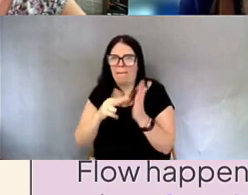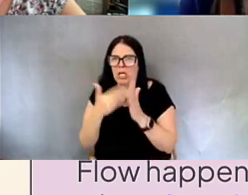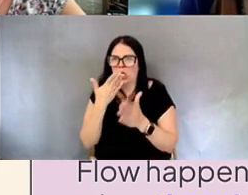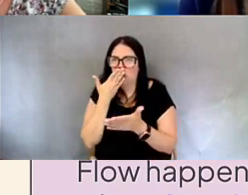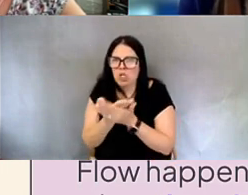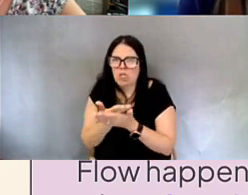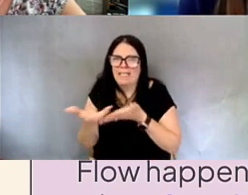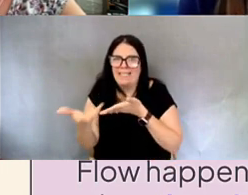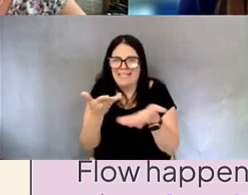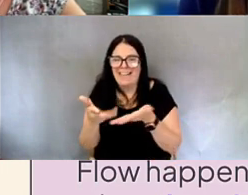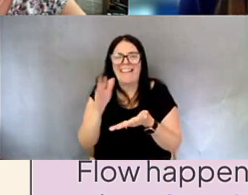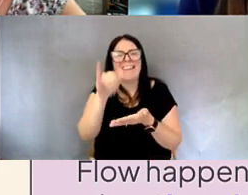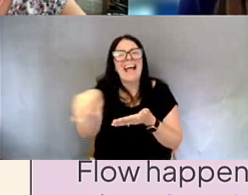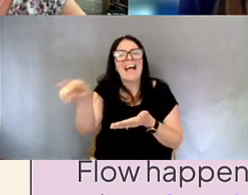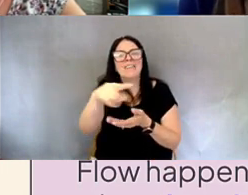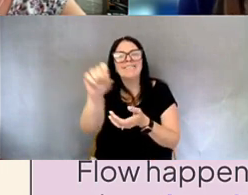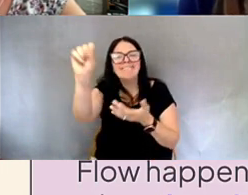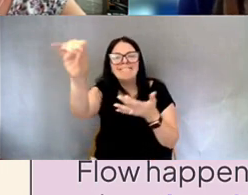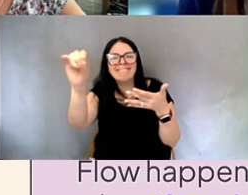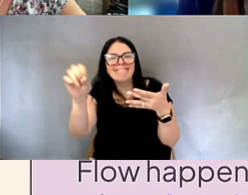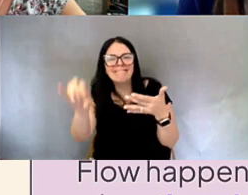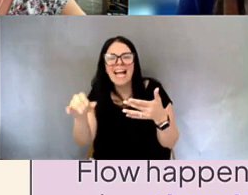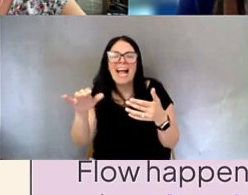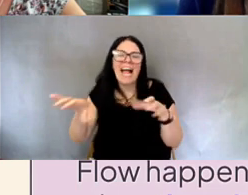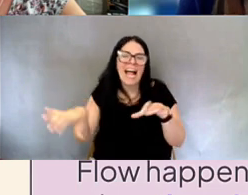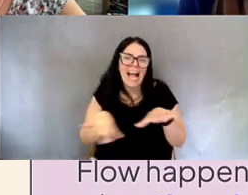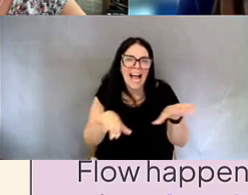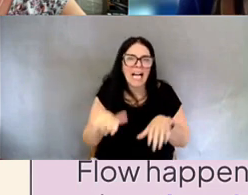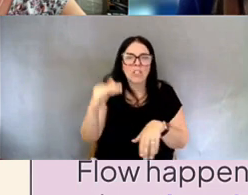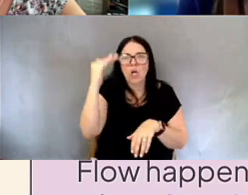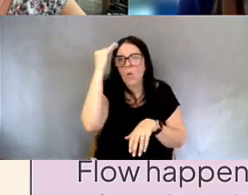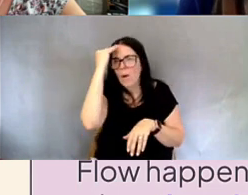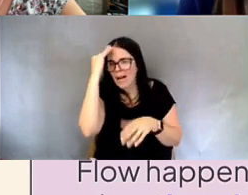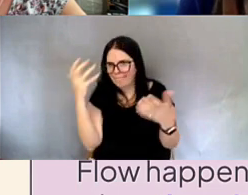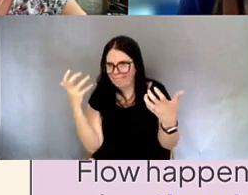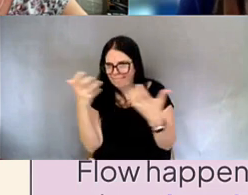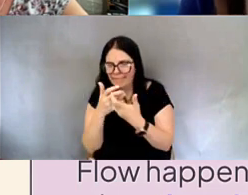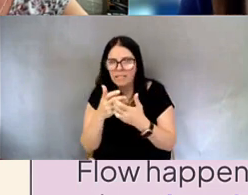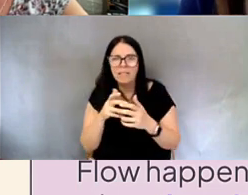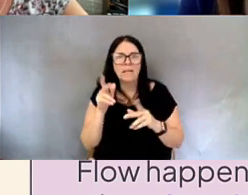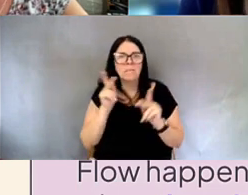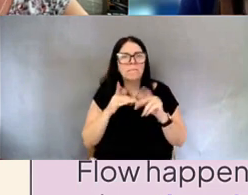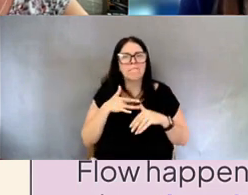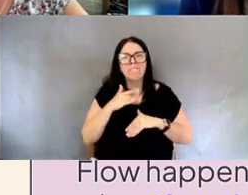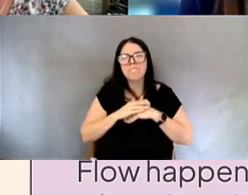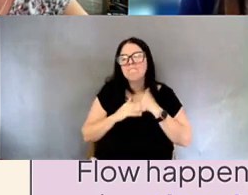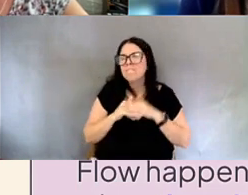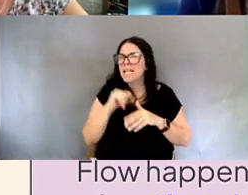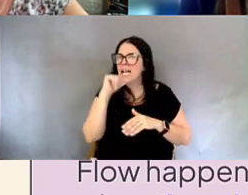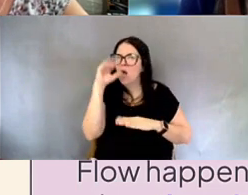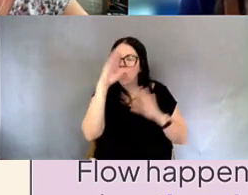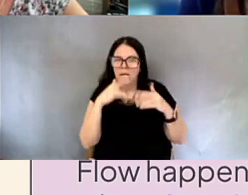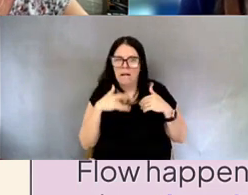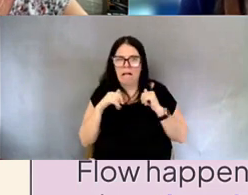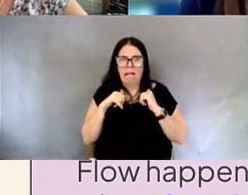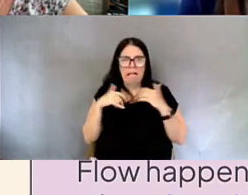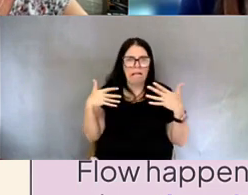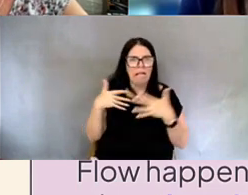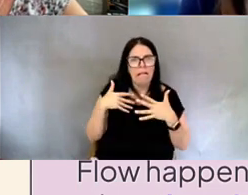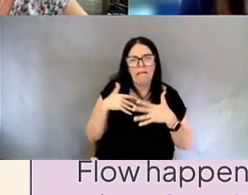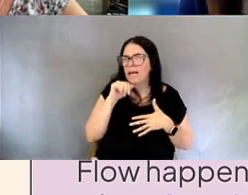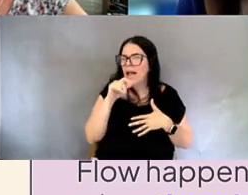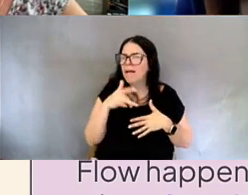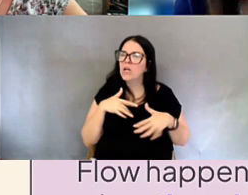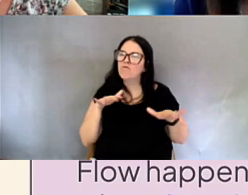our action and awareness merge, no worry of failure. There's no self-consciousness. People are asking